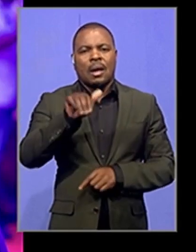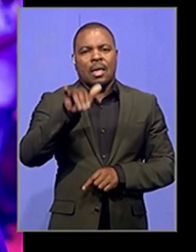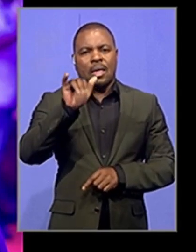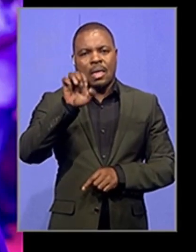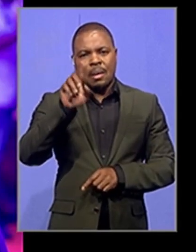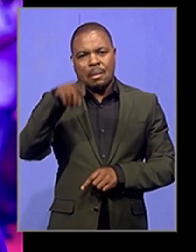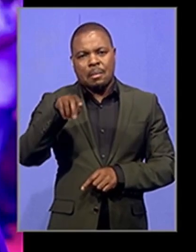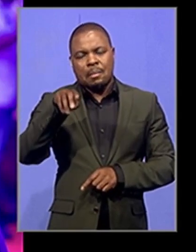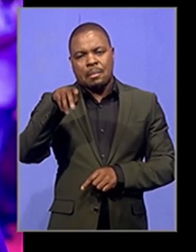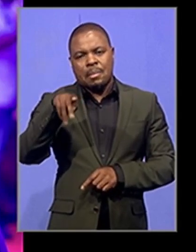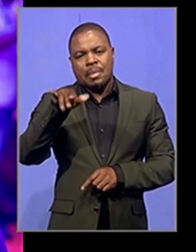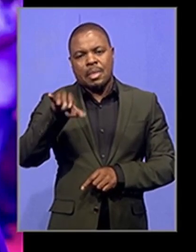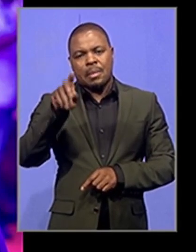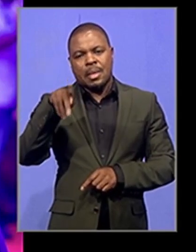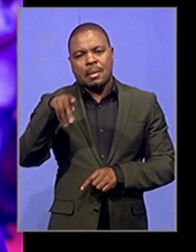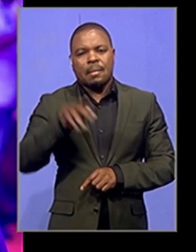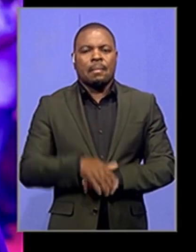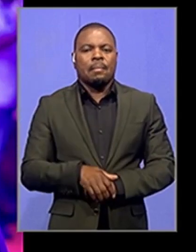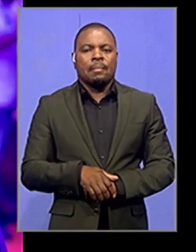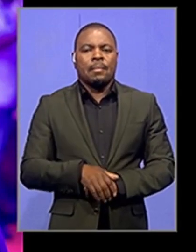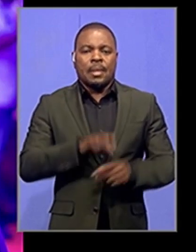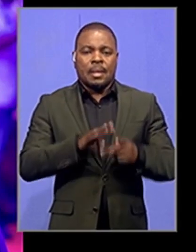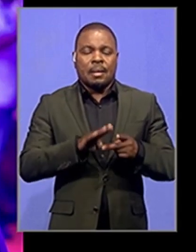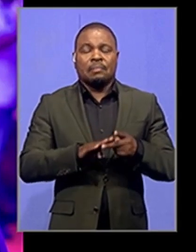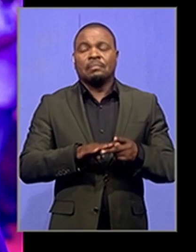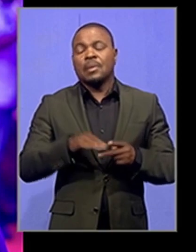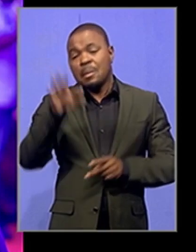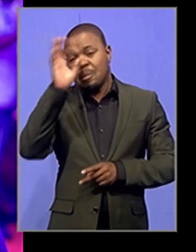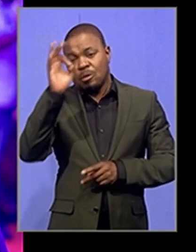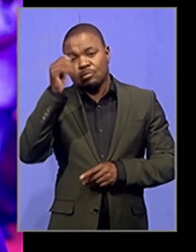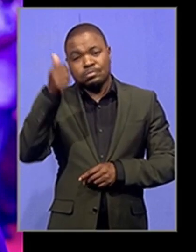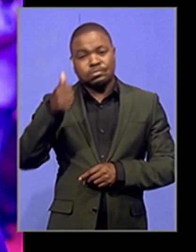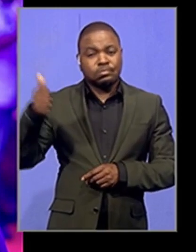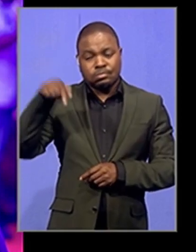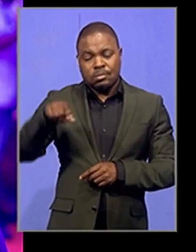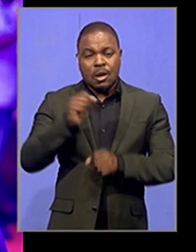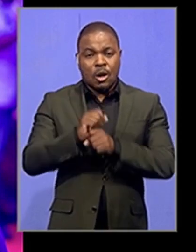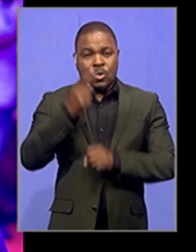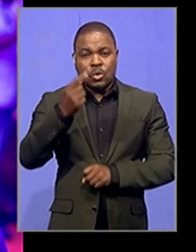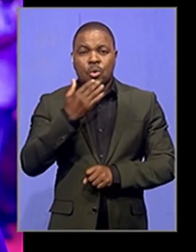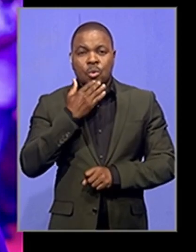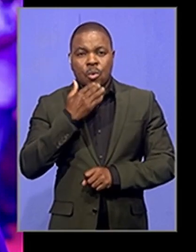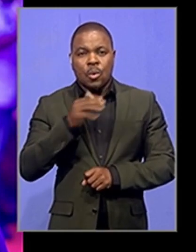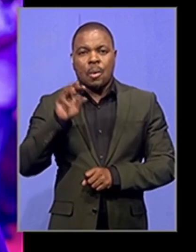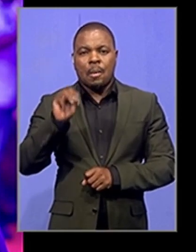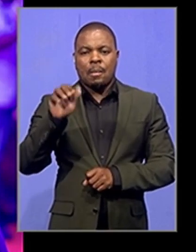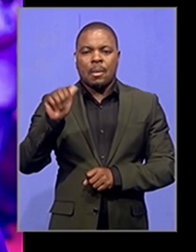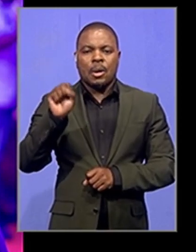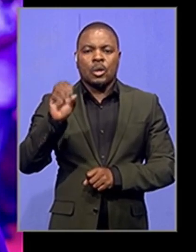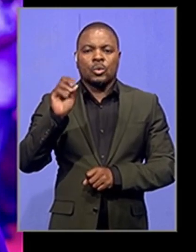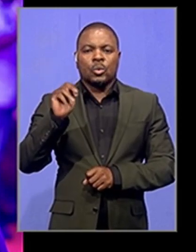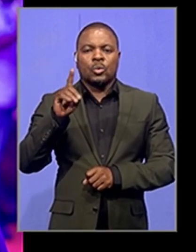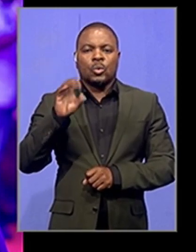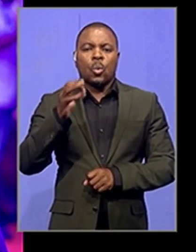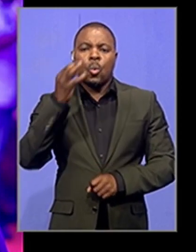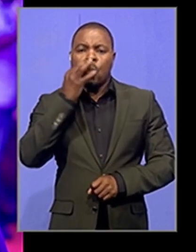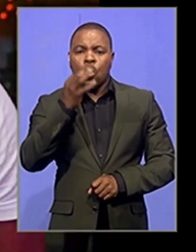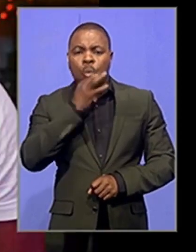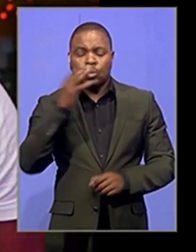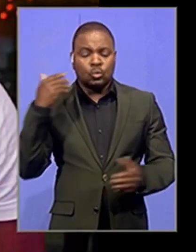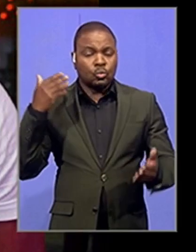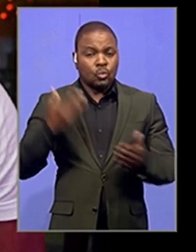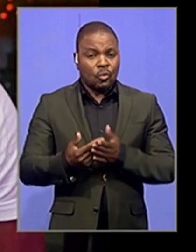mpolae le ayep. Moleledi wa Maphodisa Gauteng mokaptene Mabela Masondo o re go fihla mo lebakeng